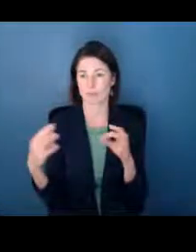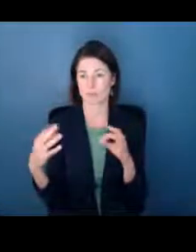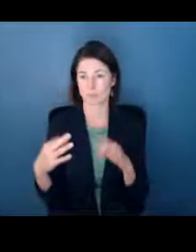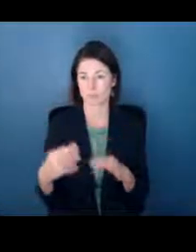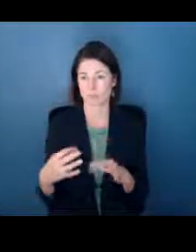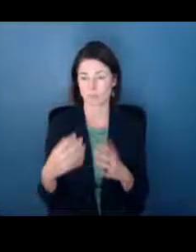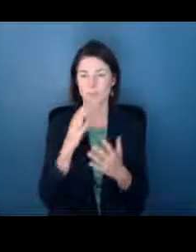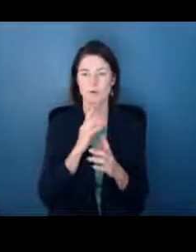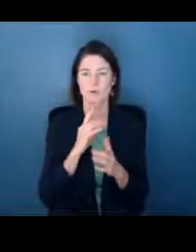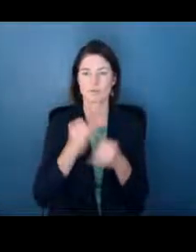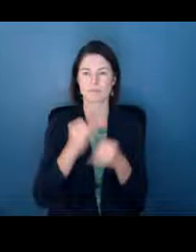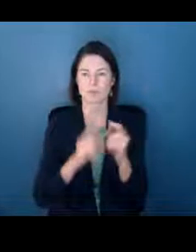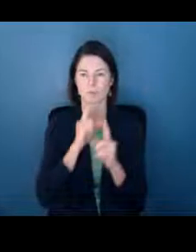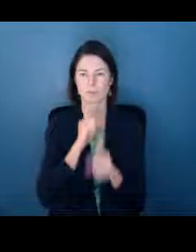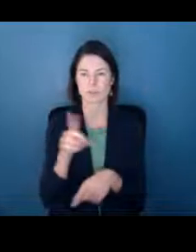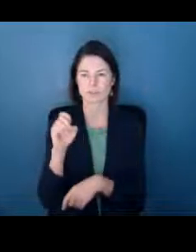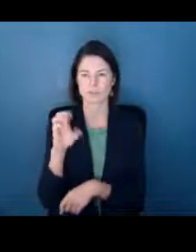December.